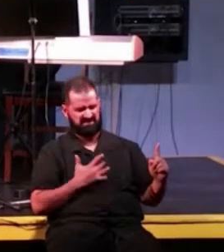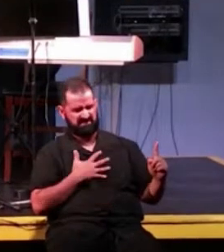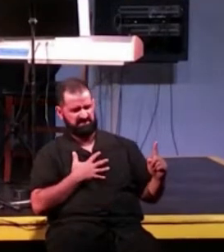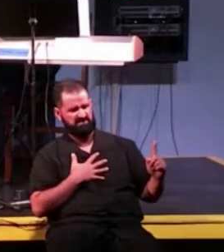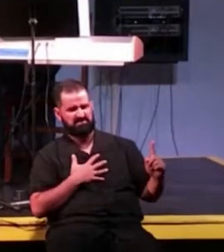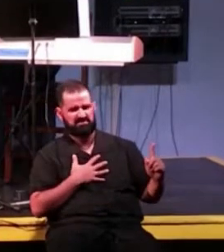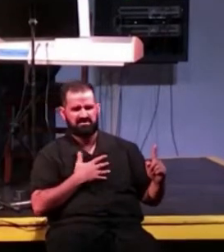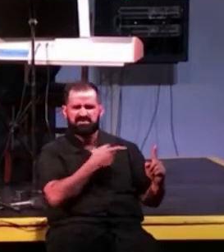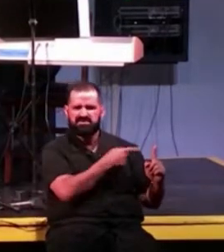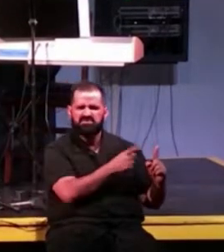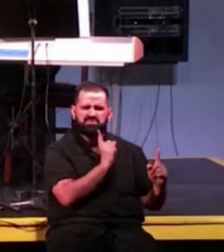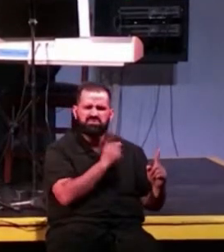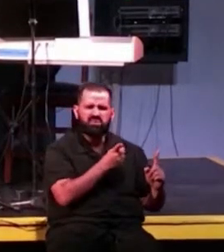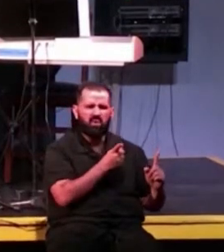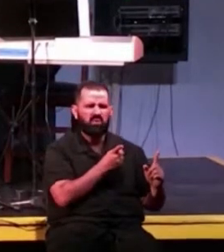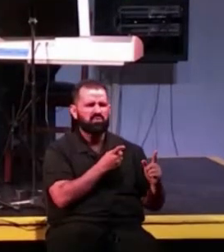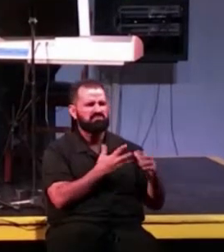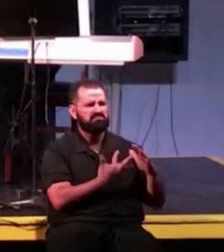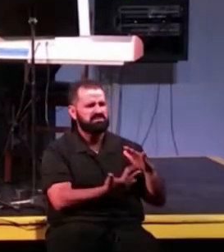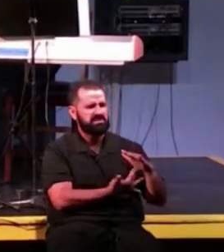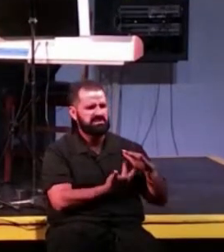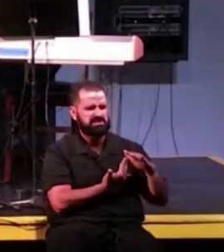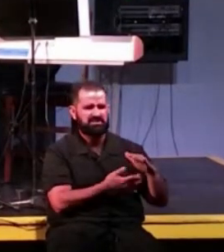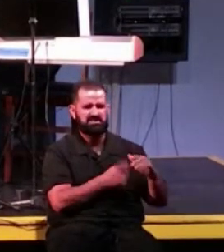Who's just so bitter